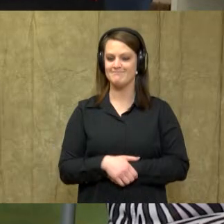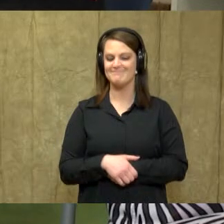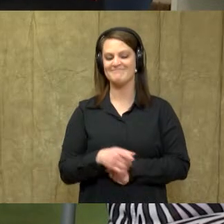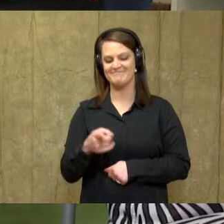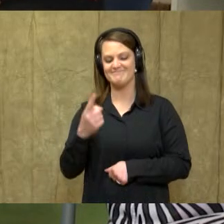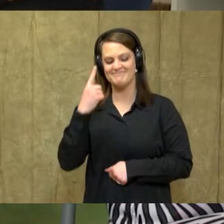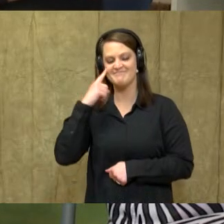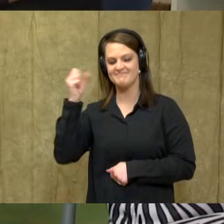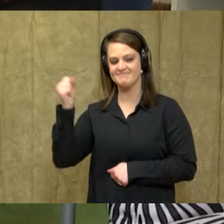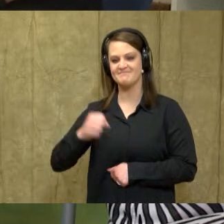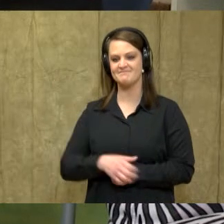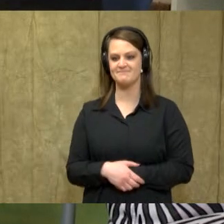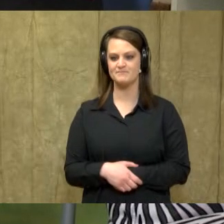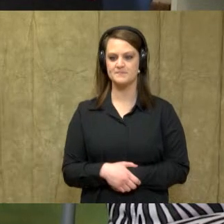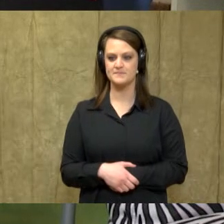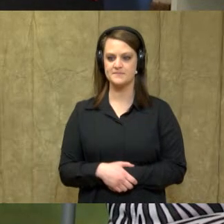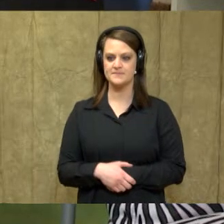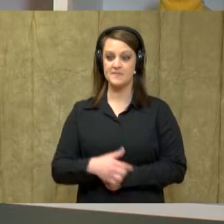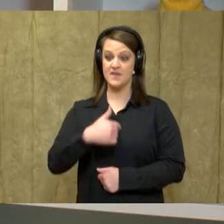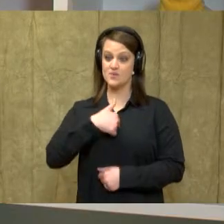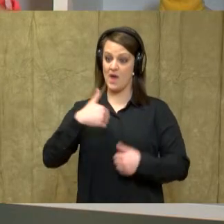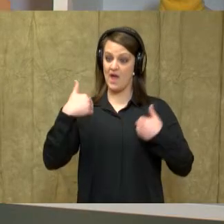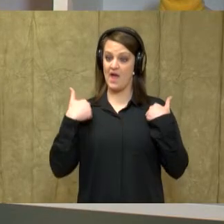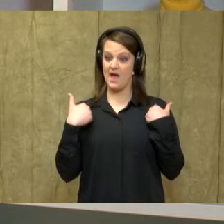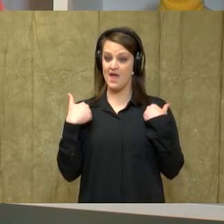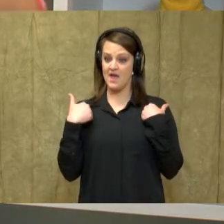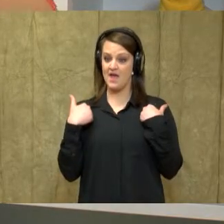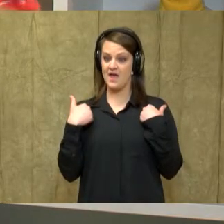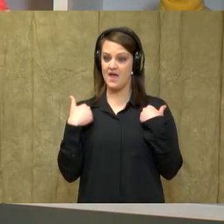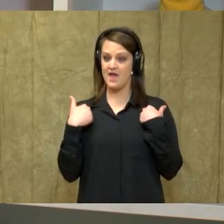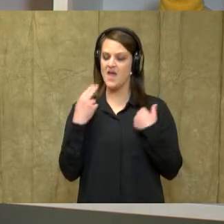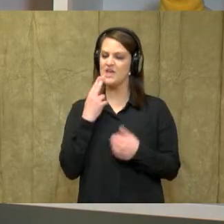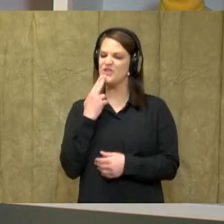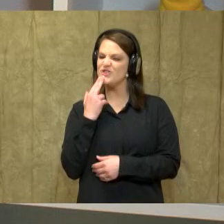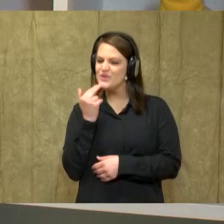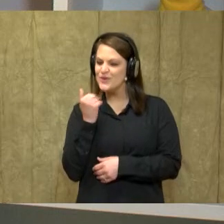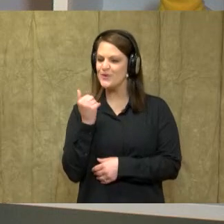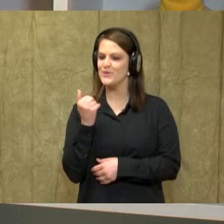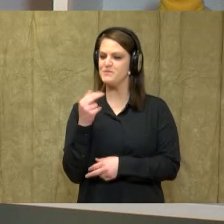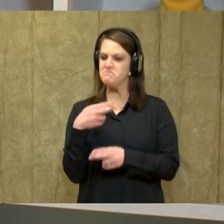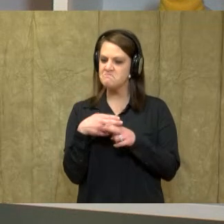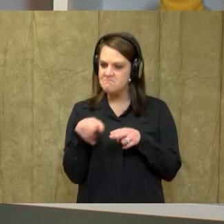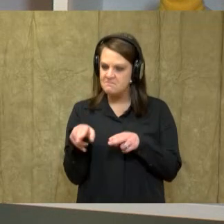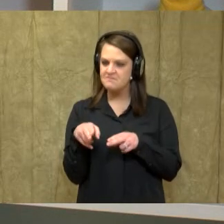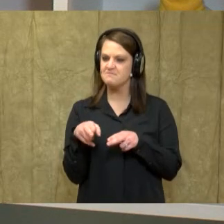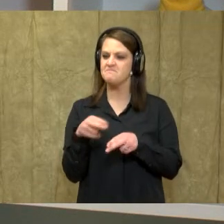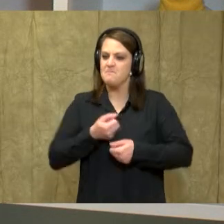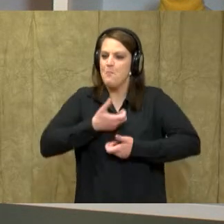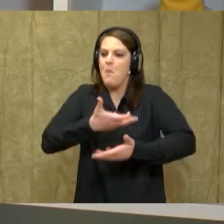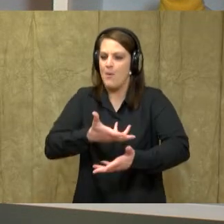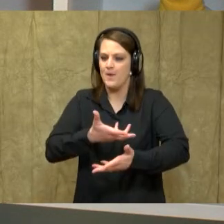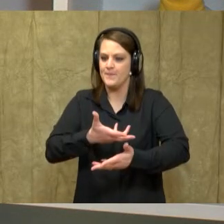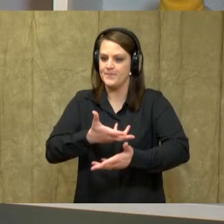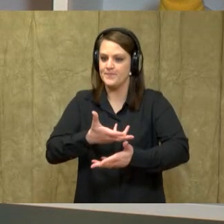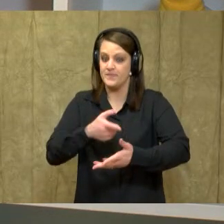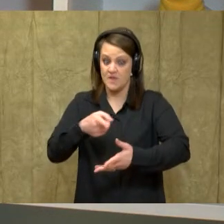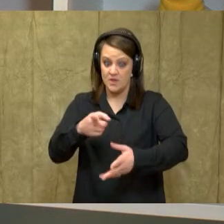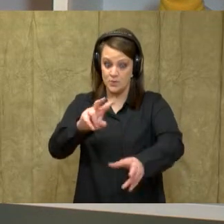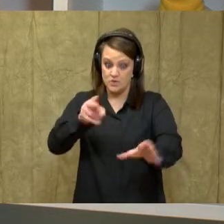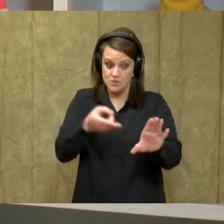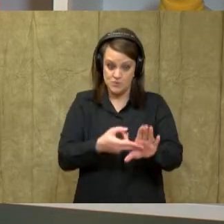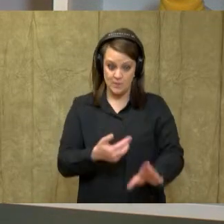I thought so. Okay, so I have a cute little poem that I want to share with you. Can you do it with